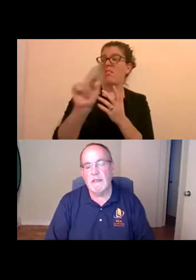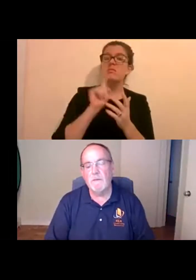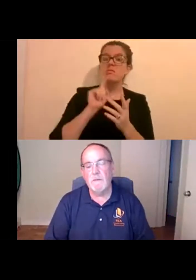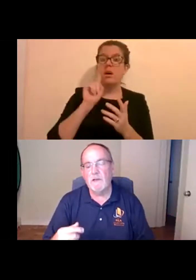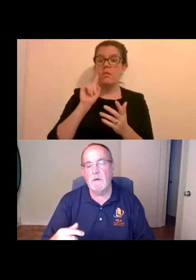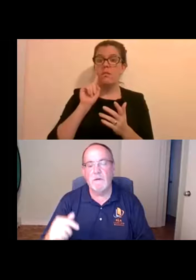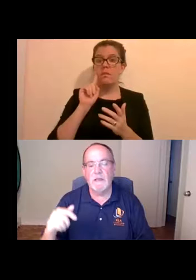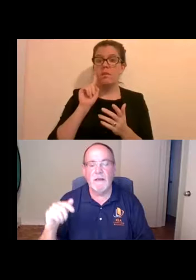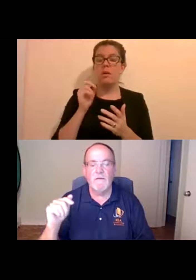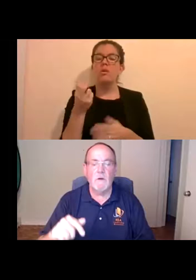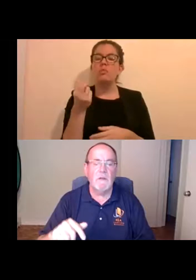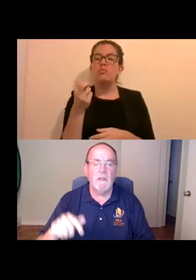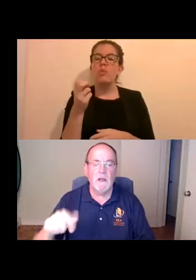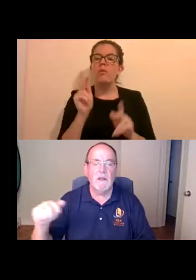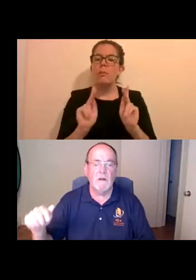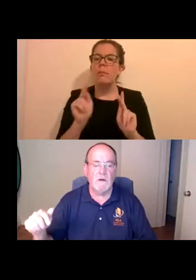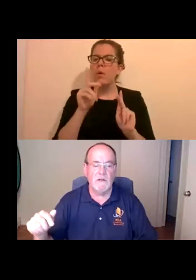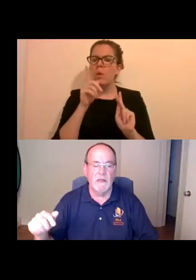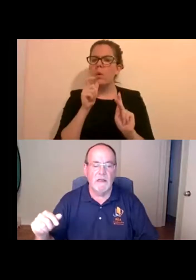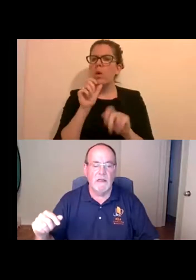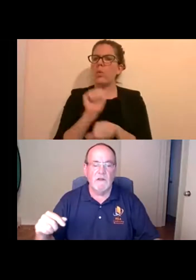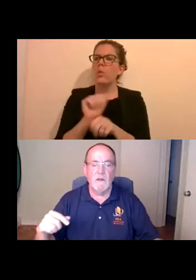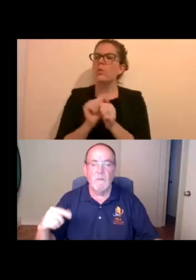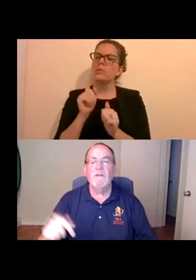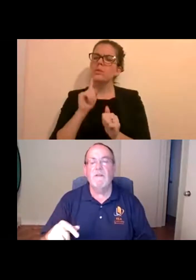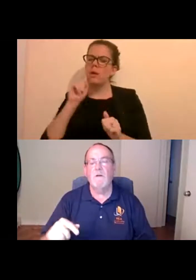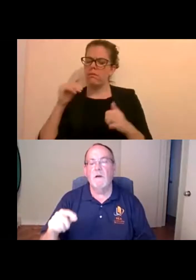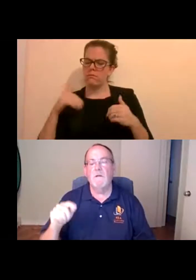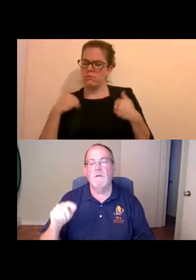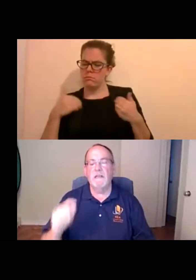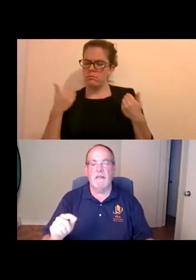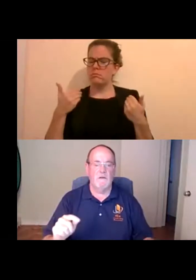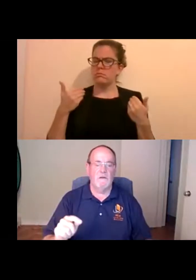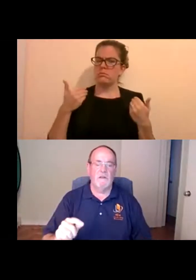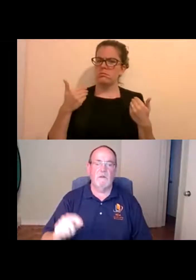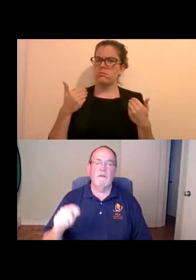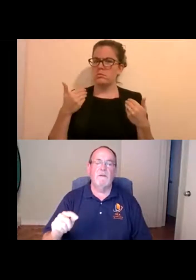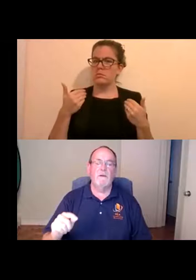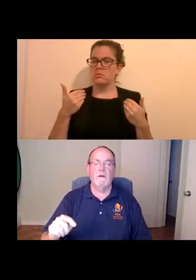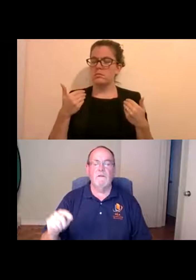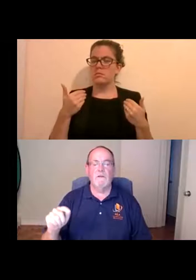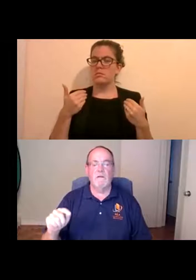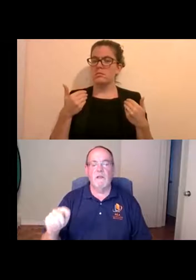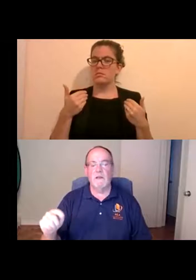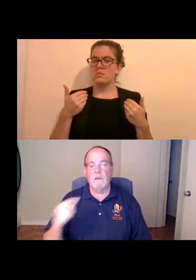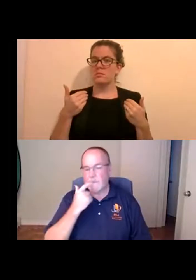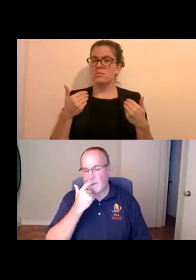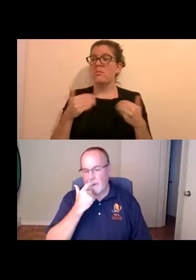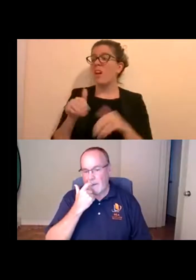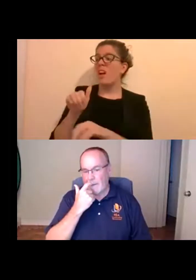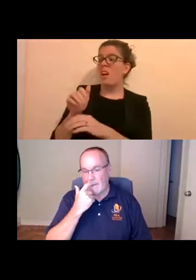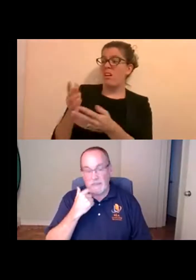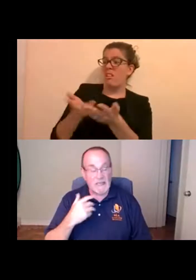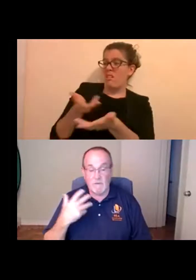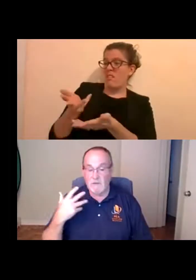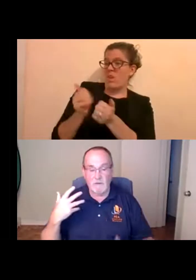were in ministry with deaf youth and young adults. So the benefit of working with teenagers and the benefit of working with young adults